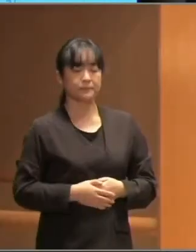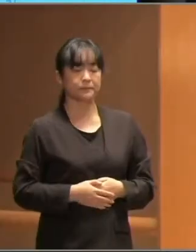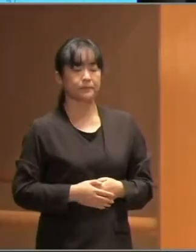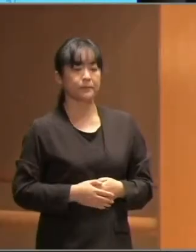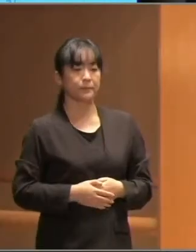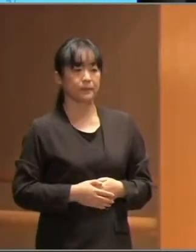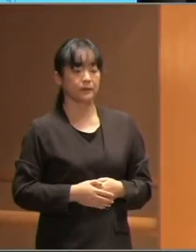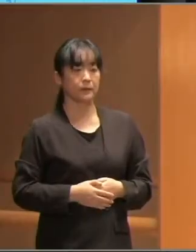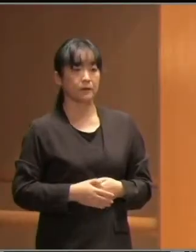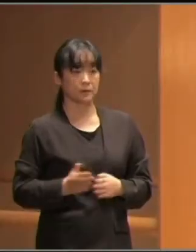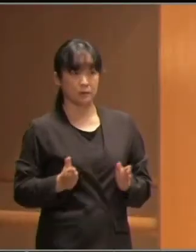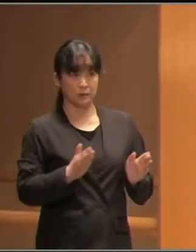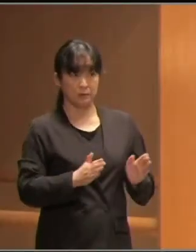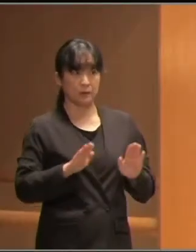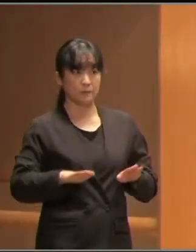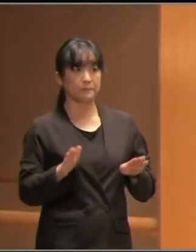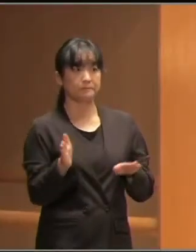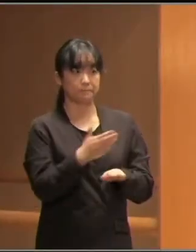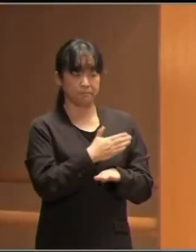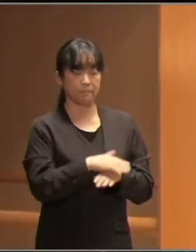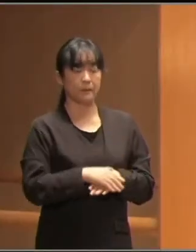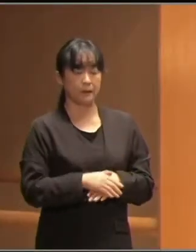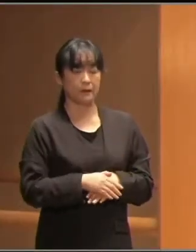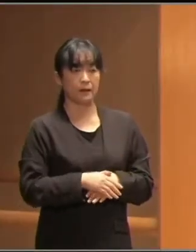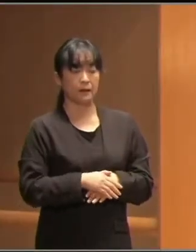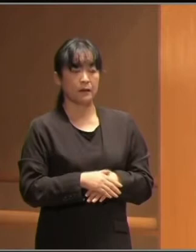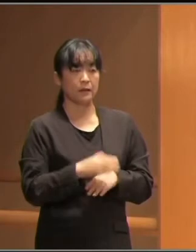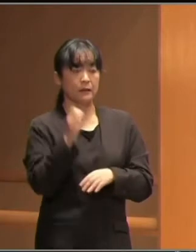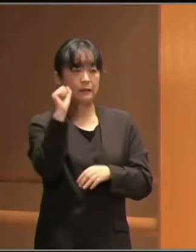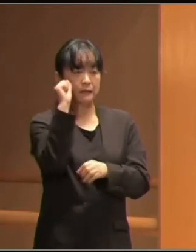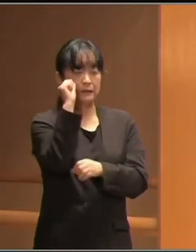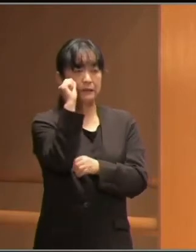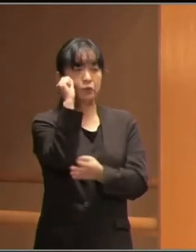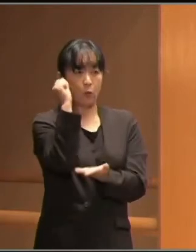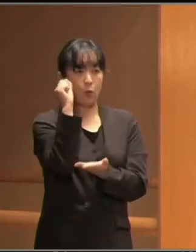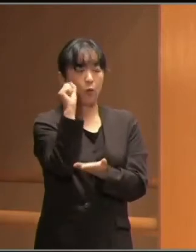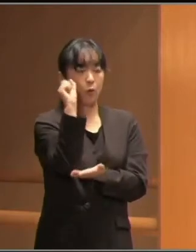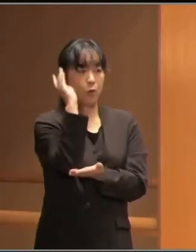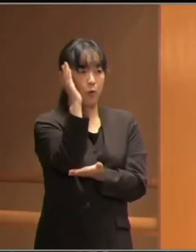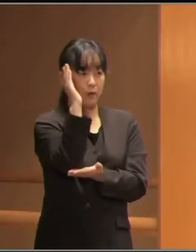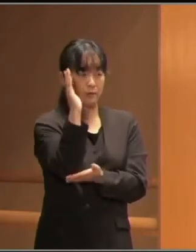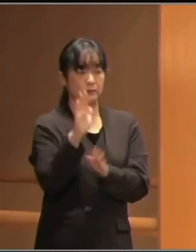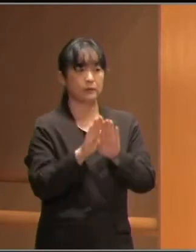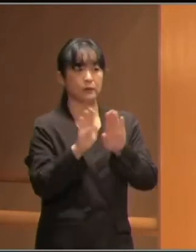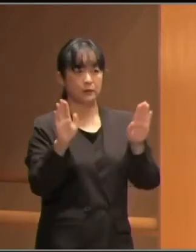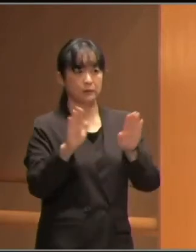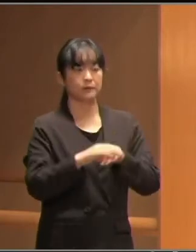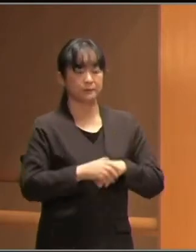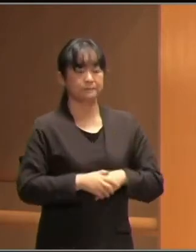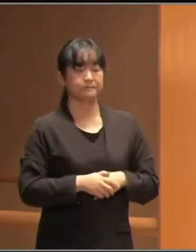Thank you very much for waiting. We'd like to move on to the keynote speech.